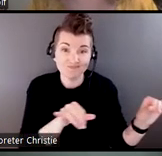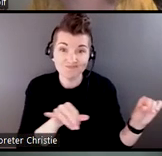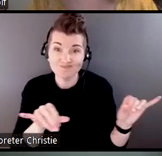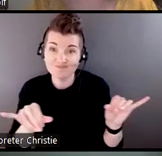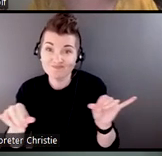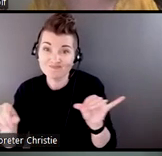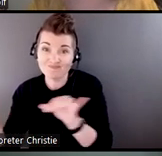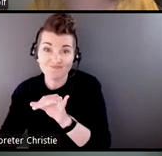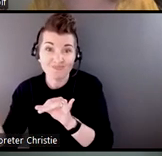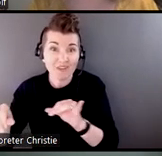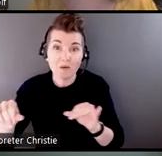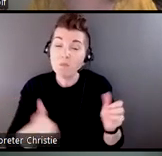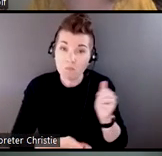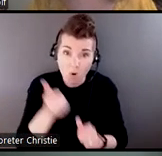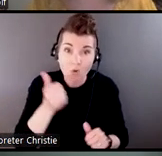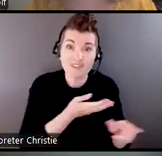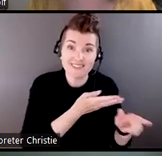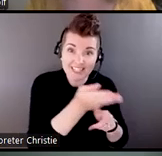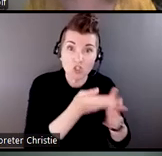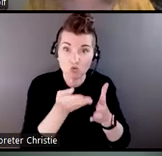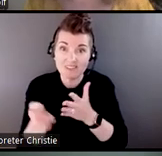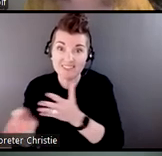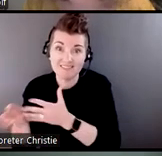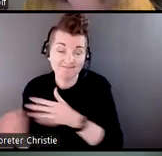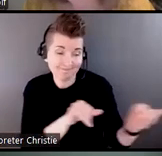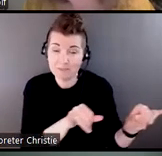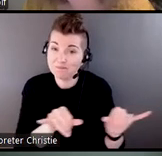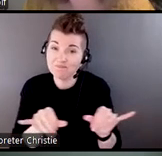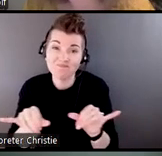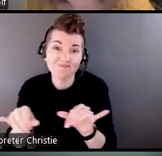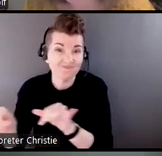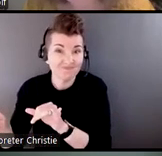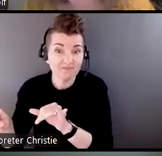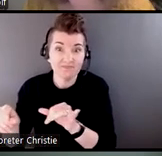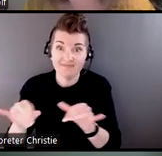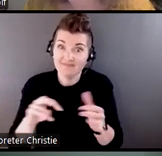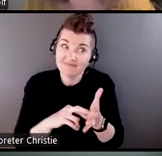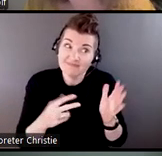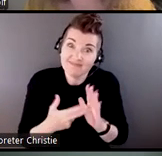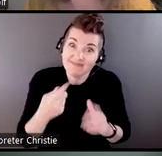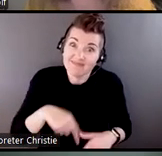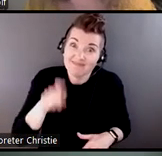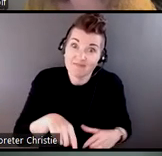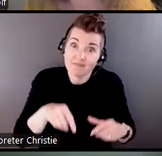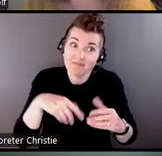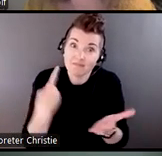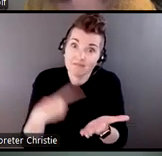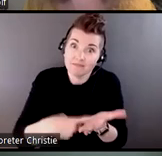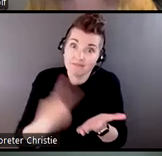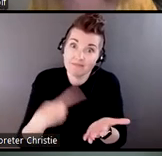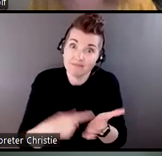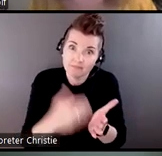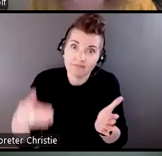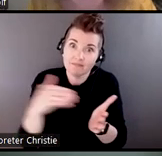So what that tells us is we need to talk to 100 times as many people as we actually think we can provide